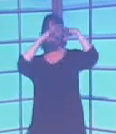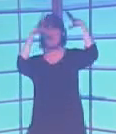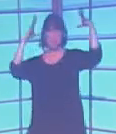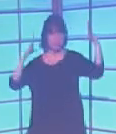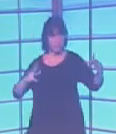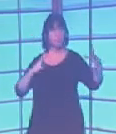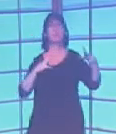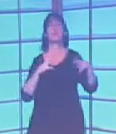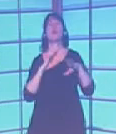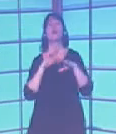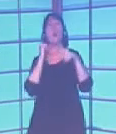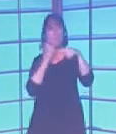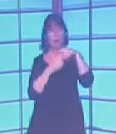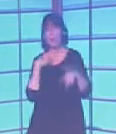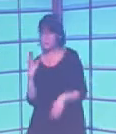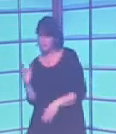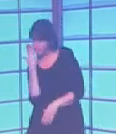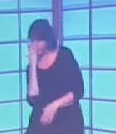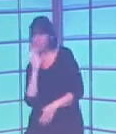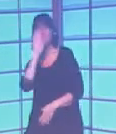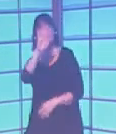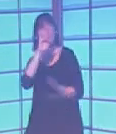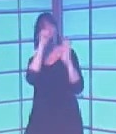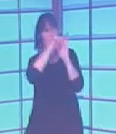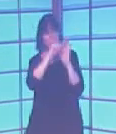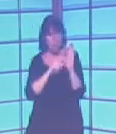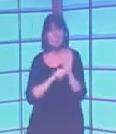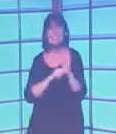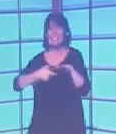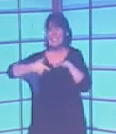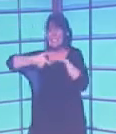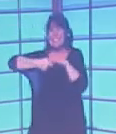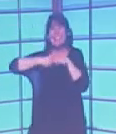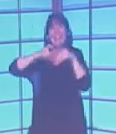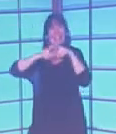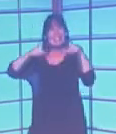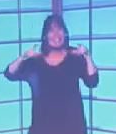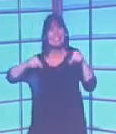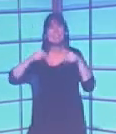club's policies and procedures, such as their ticketing policy for disabled people.